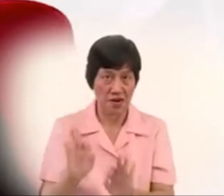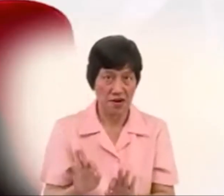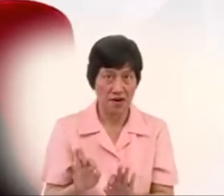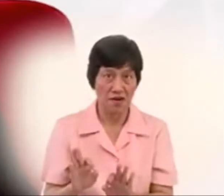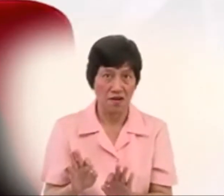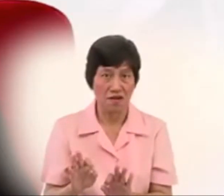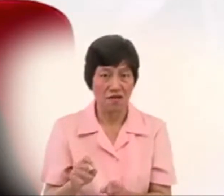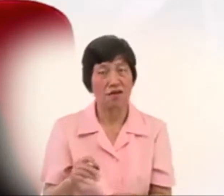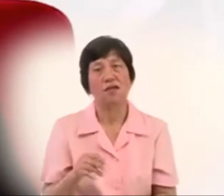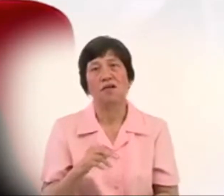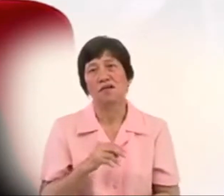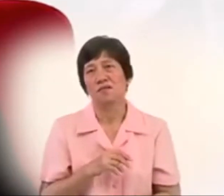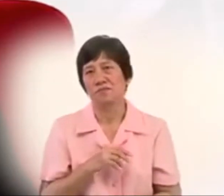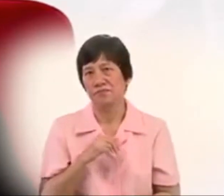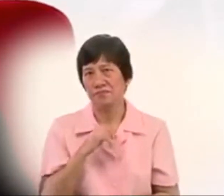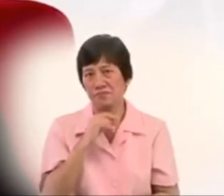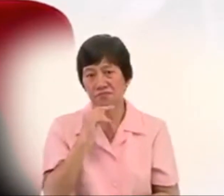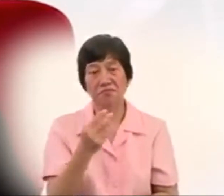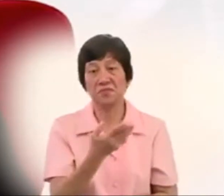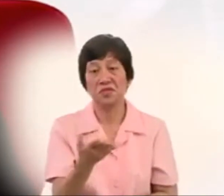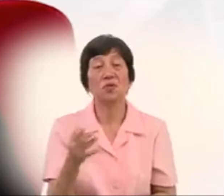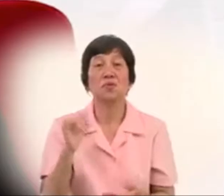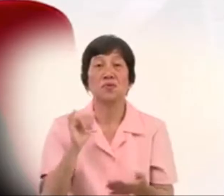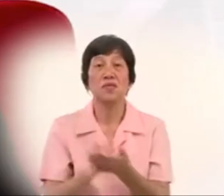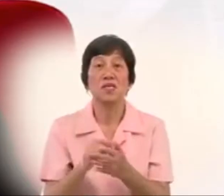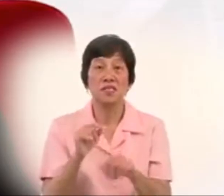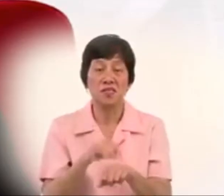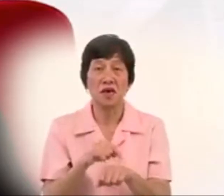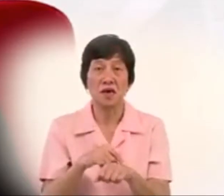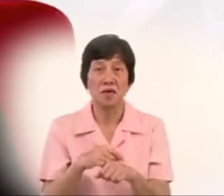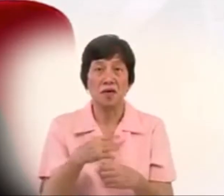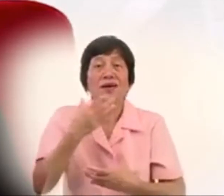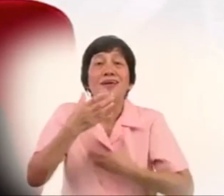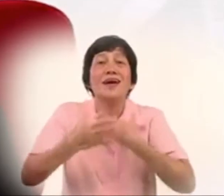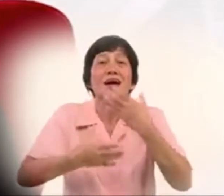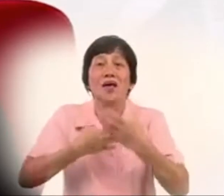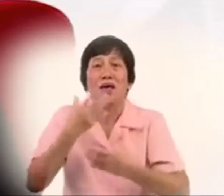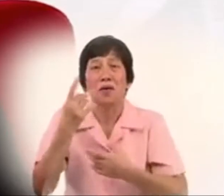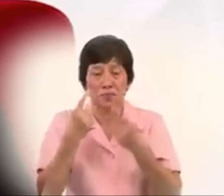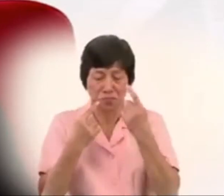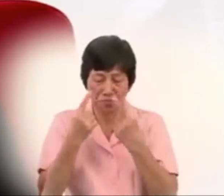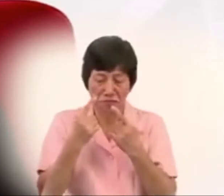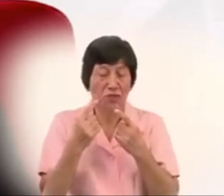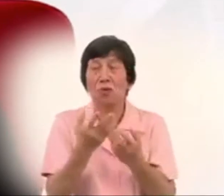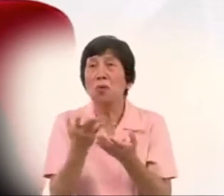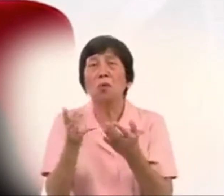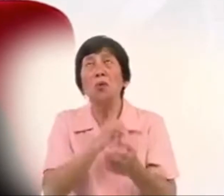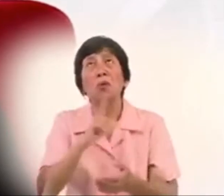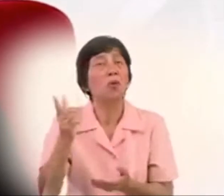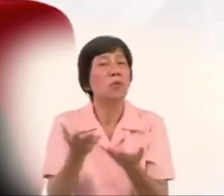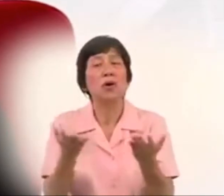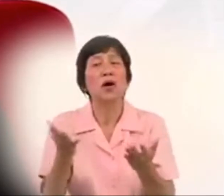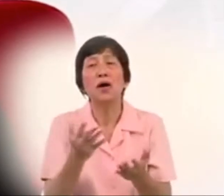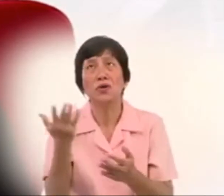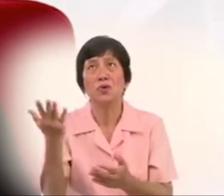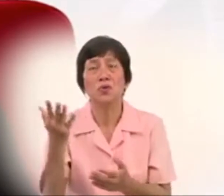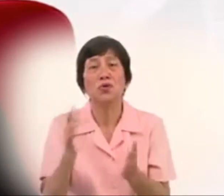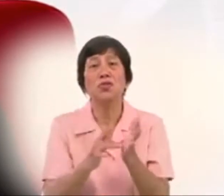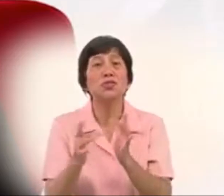And don't you, in those moments, cry out, Lord, where are you? Jesus, where are